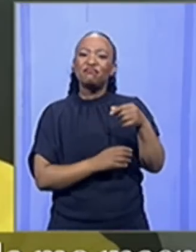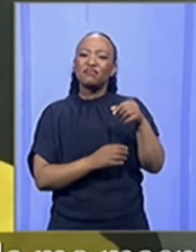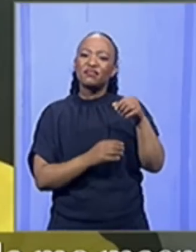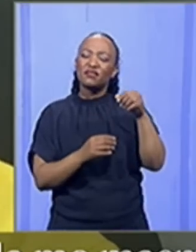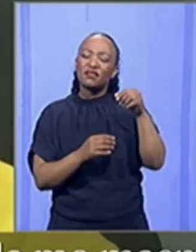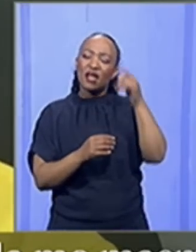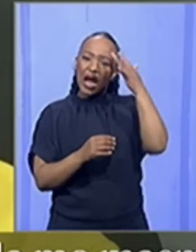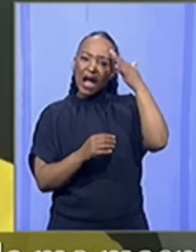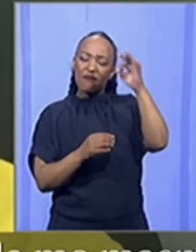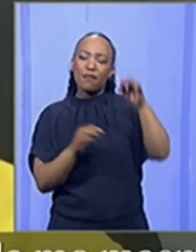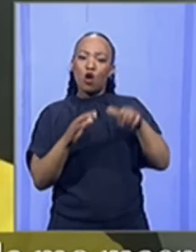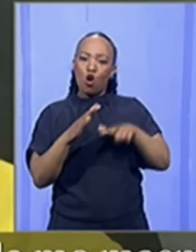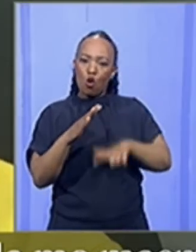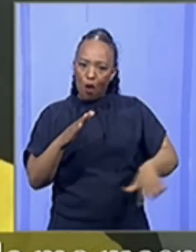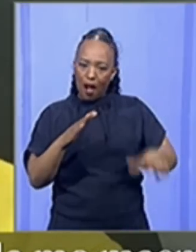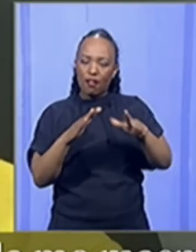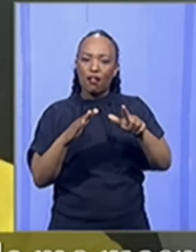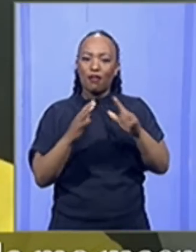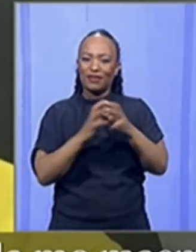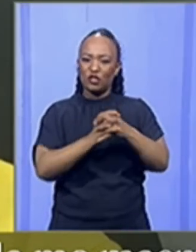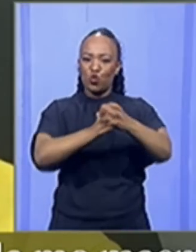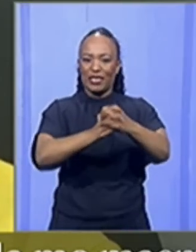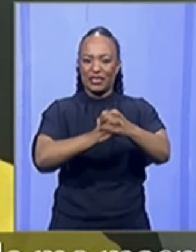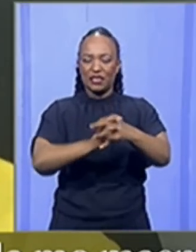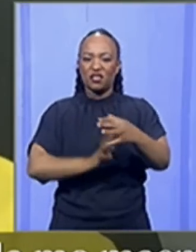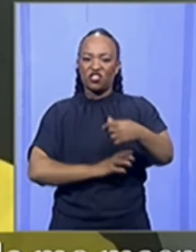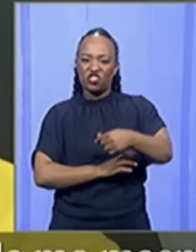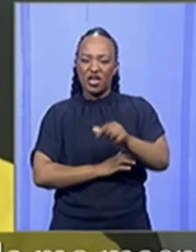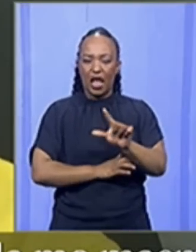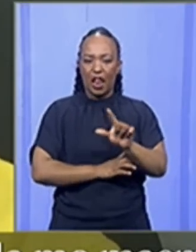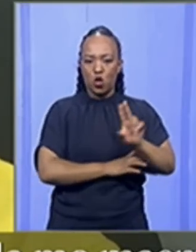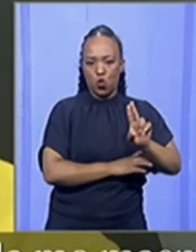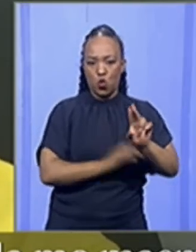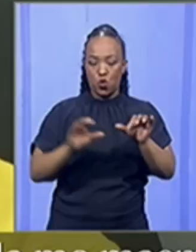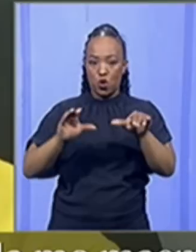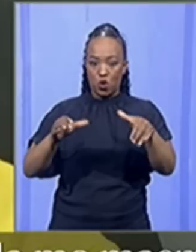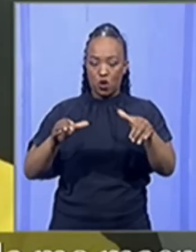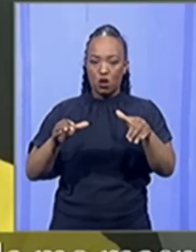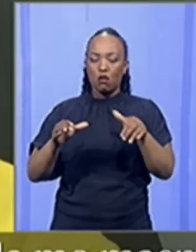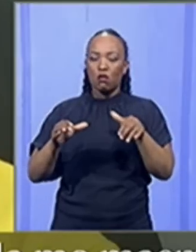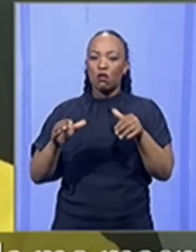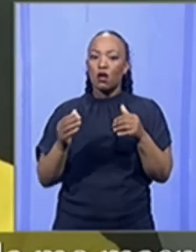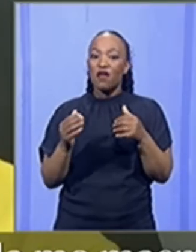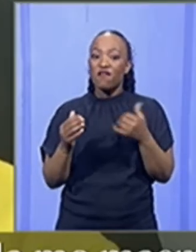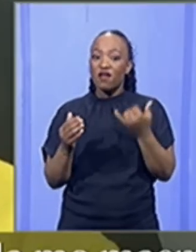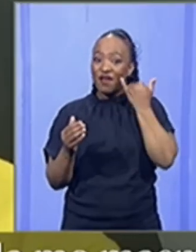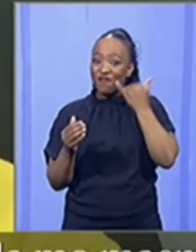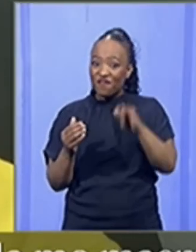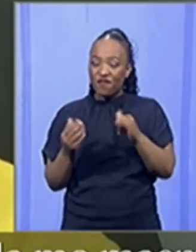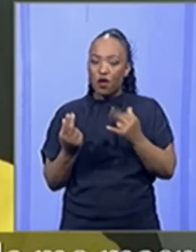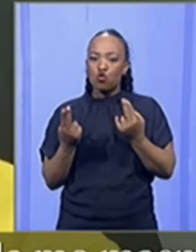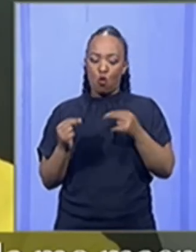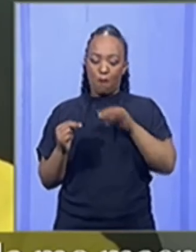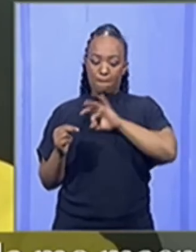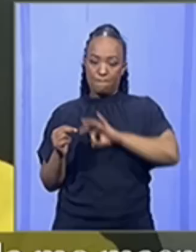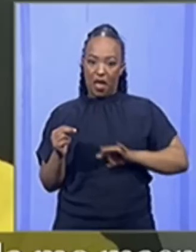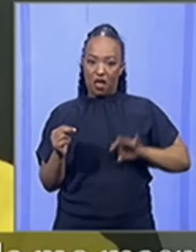national unity. So, of course, the new mayor will be able to see how